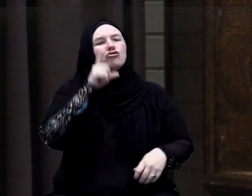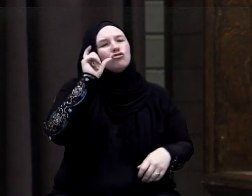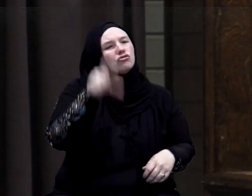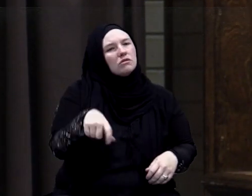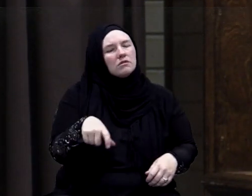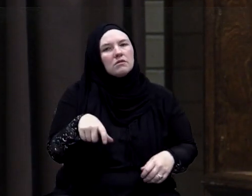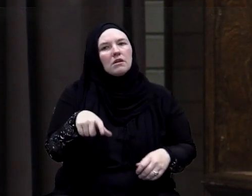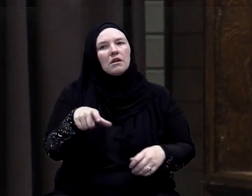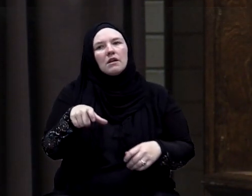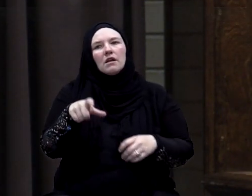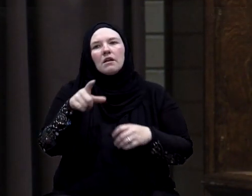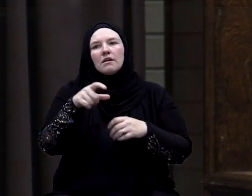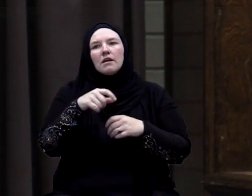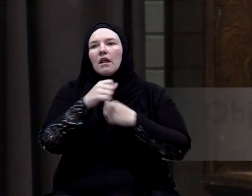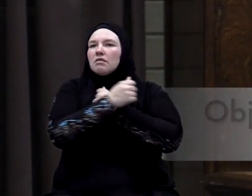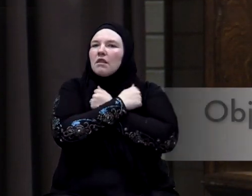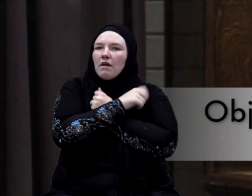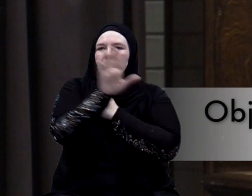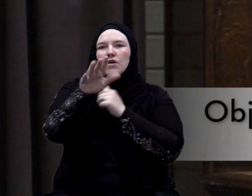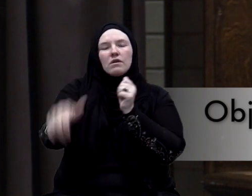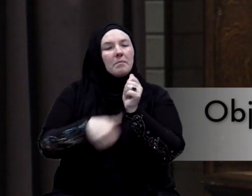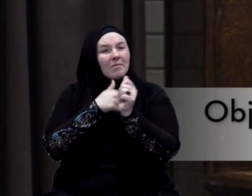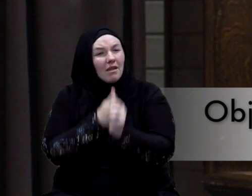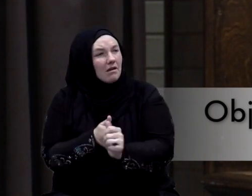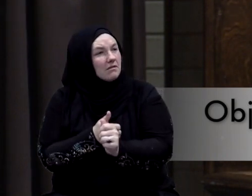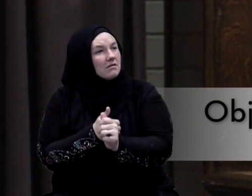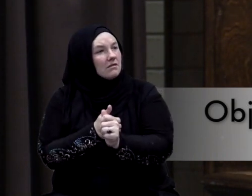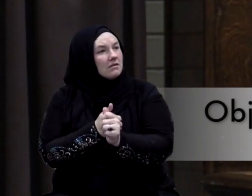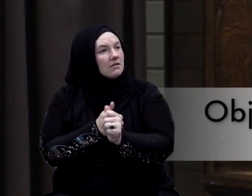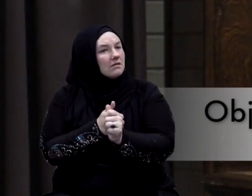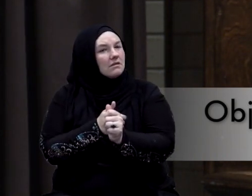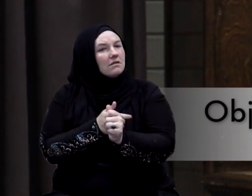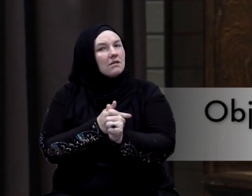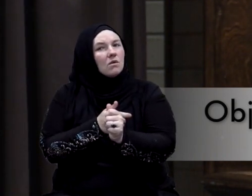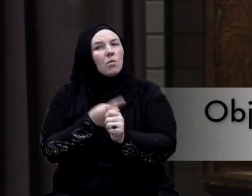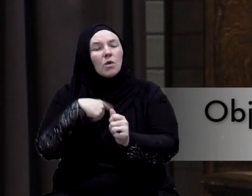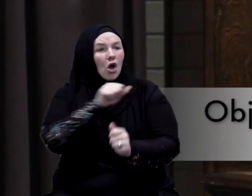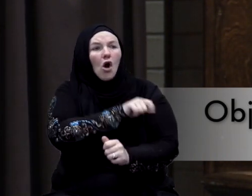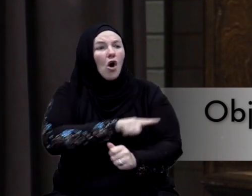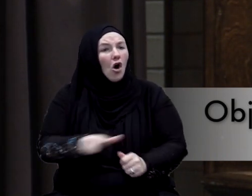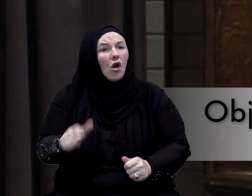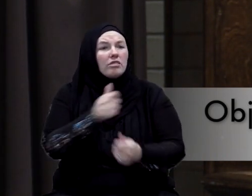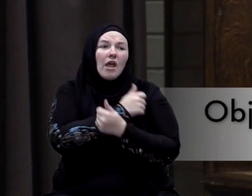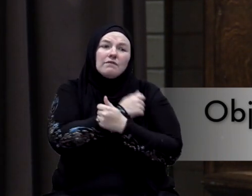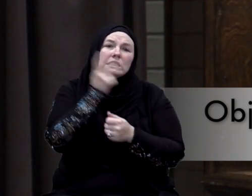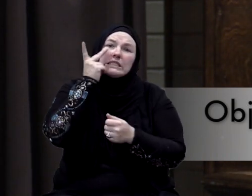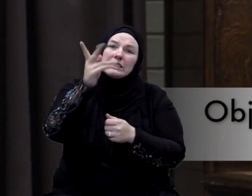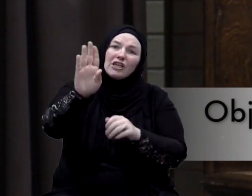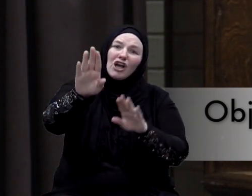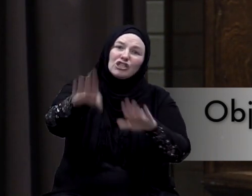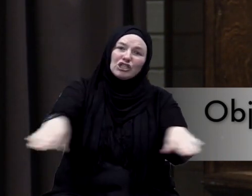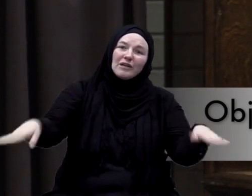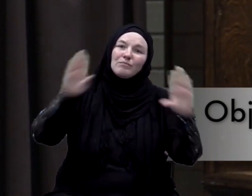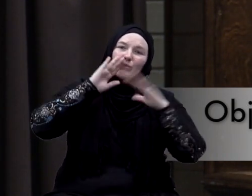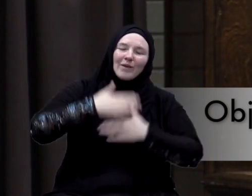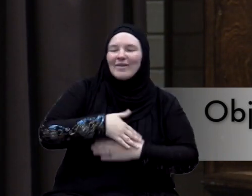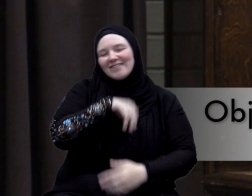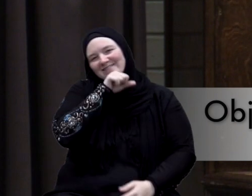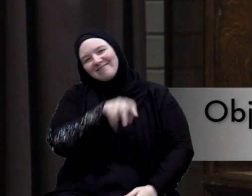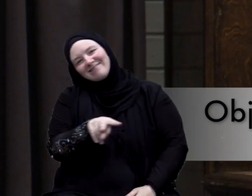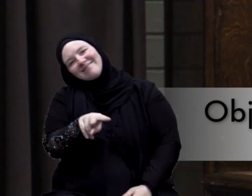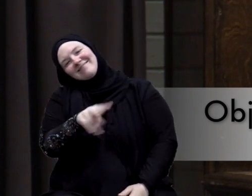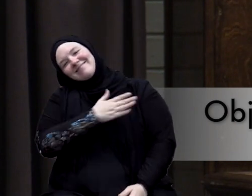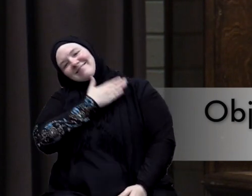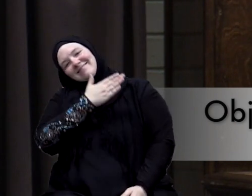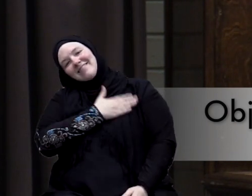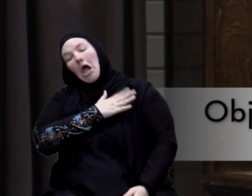our love for their compliance and obedience. We all love to see our children praying. We all love to see our